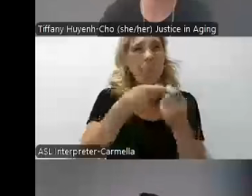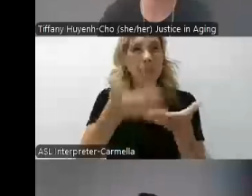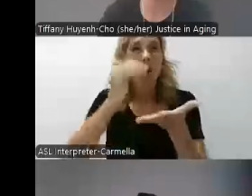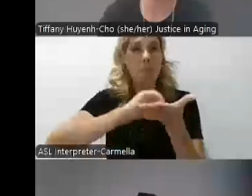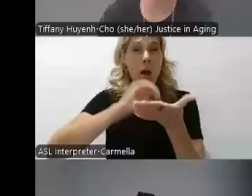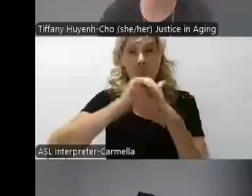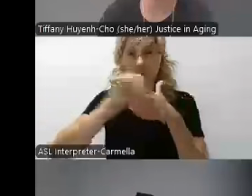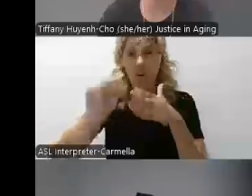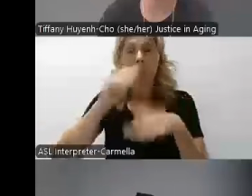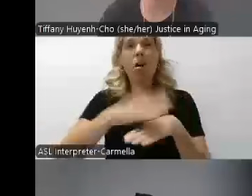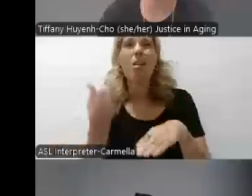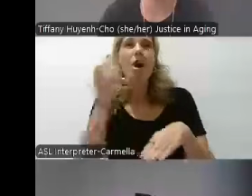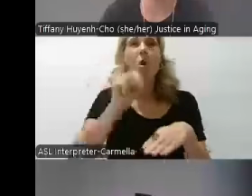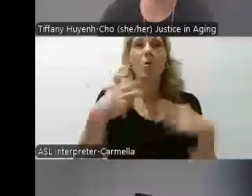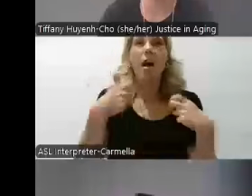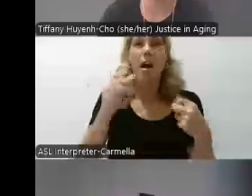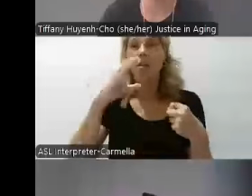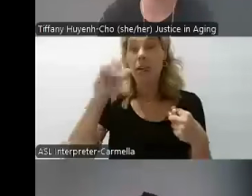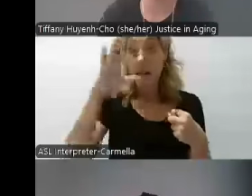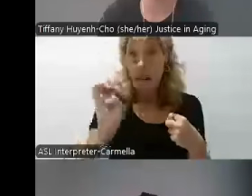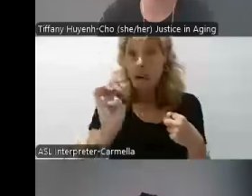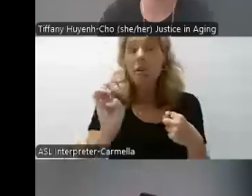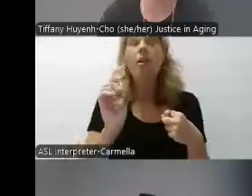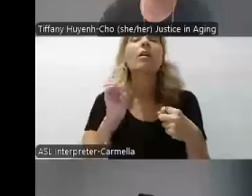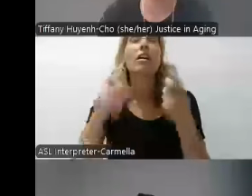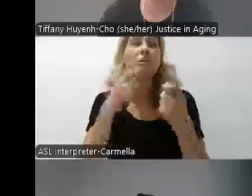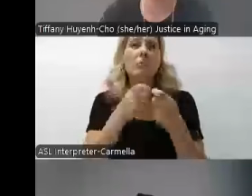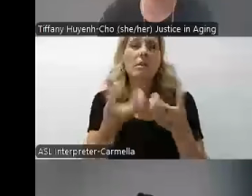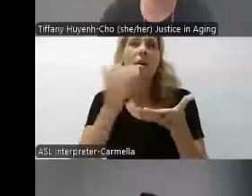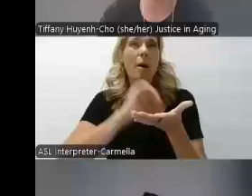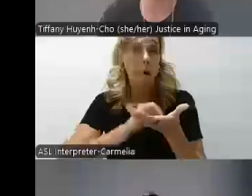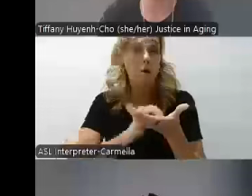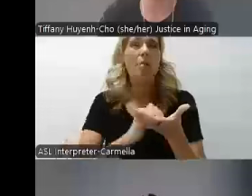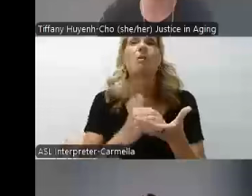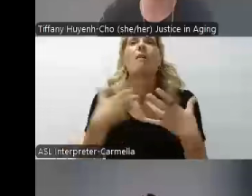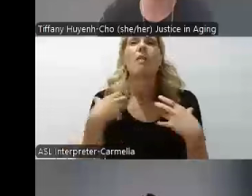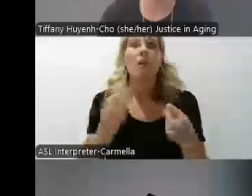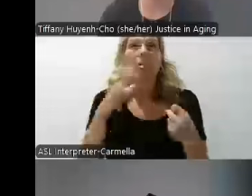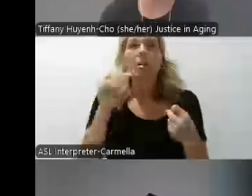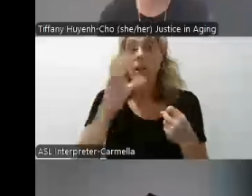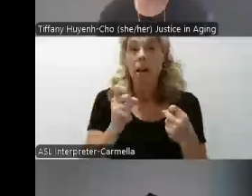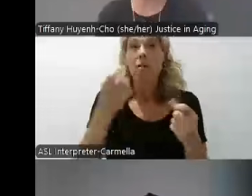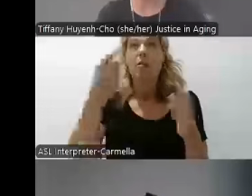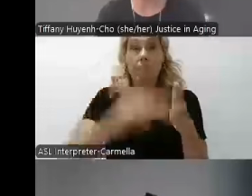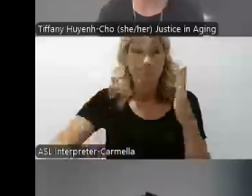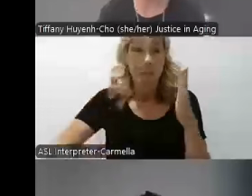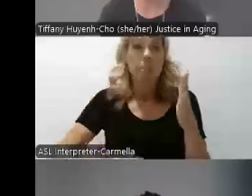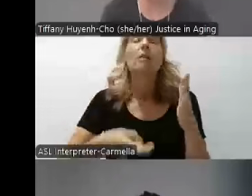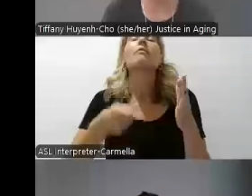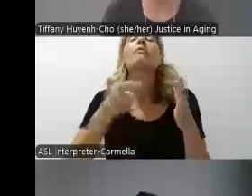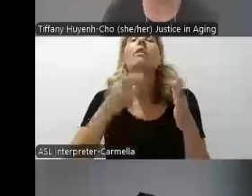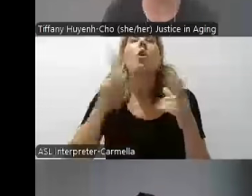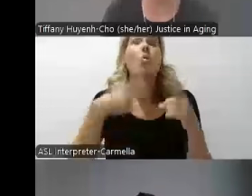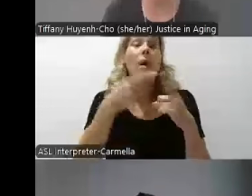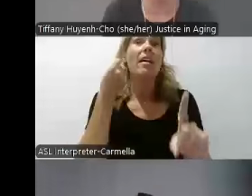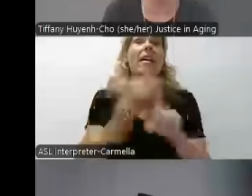dollars on their own health care and amass a certain amount of healthcare expenses. Once they reach that amount, Medicaid kicks in